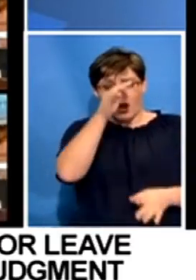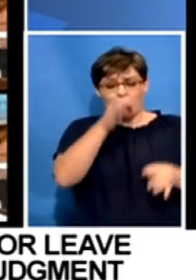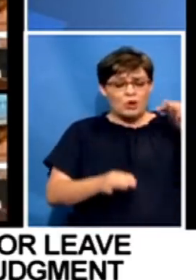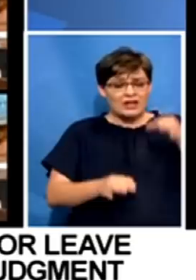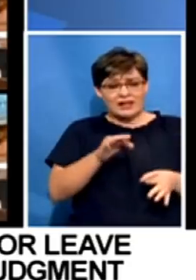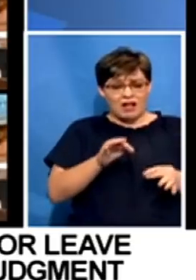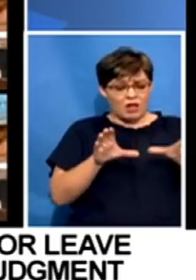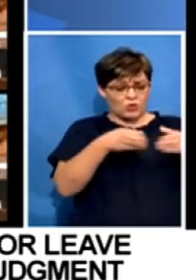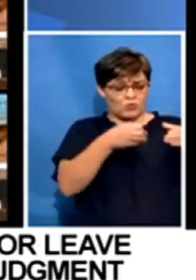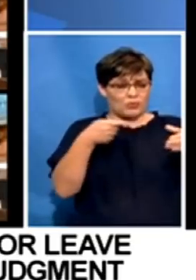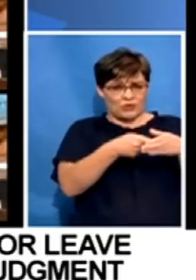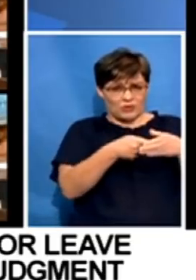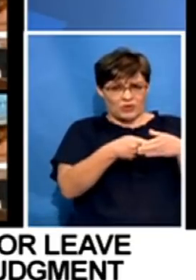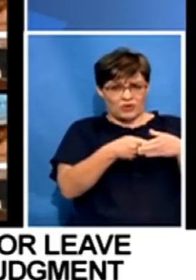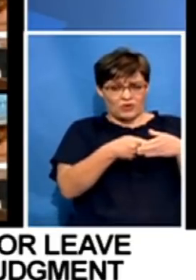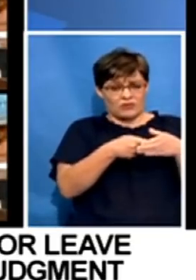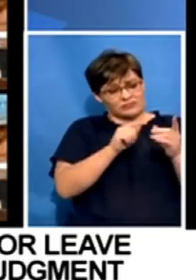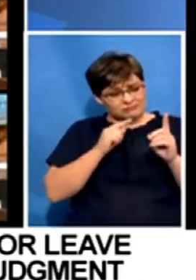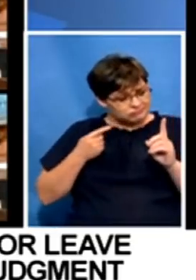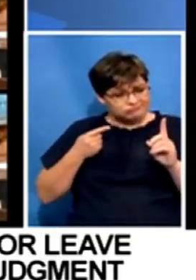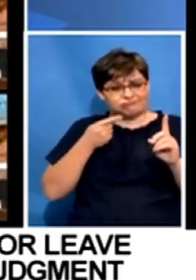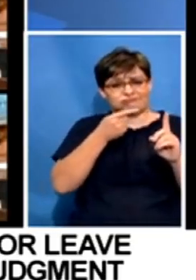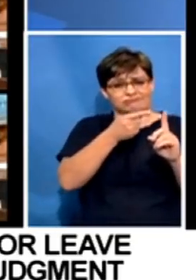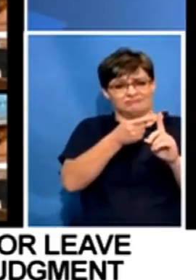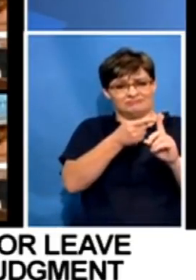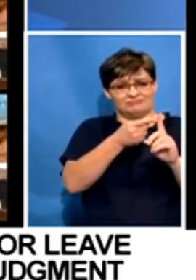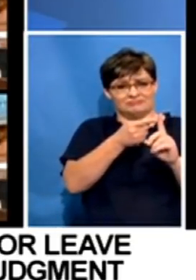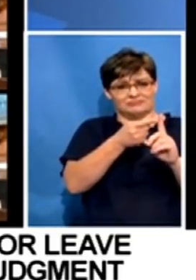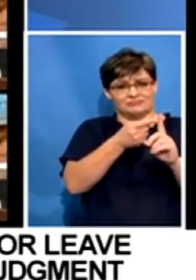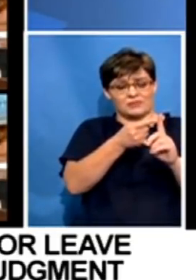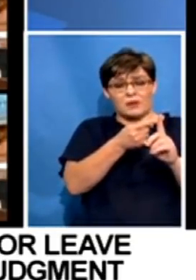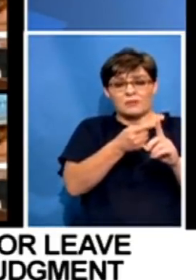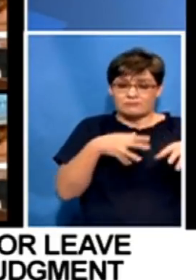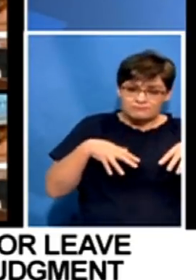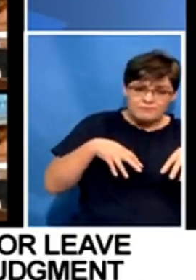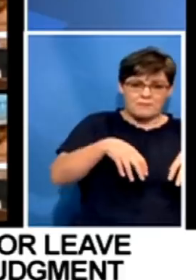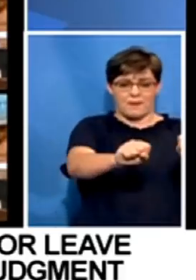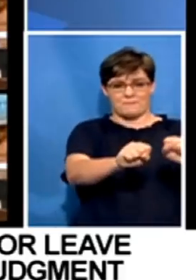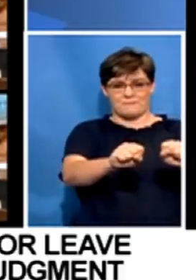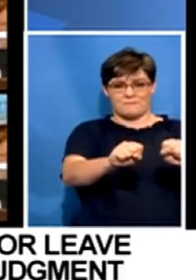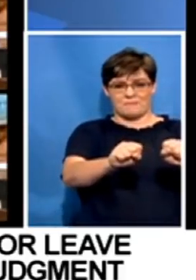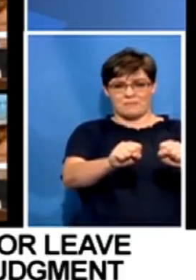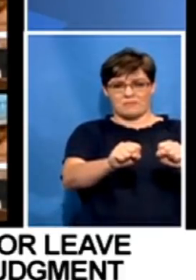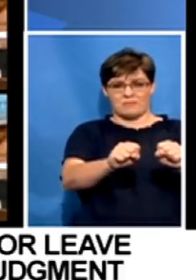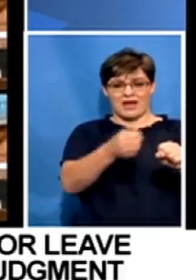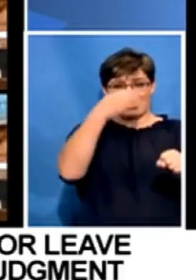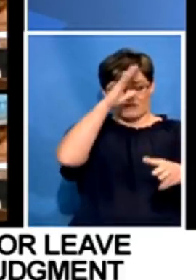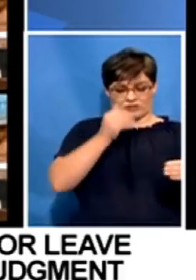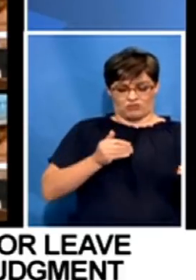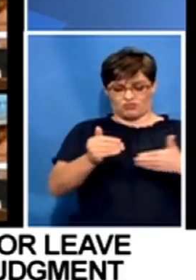endeavors to get hold of the levers of the state is a state